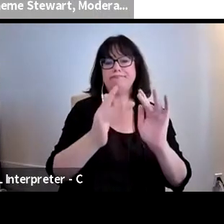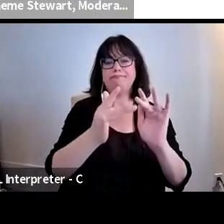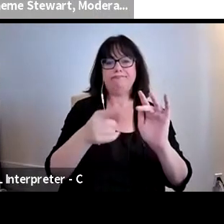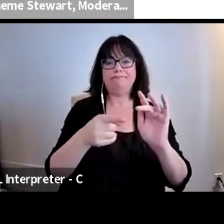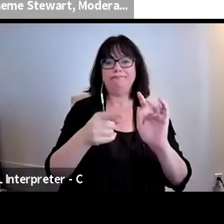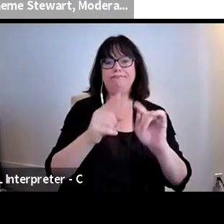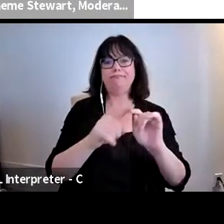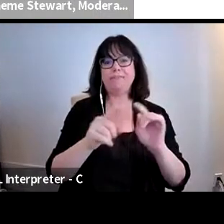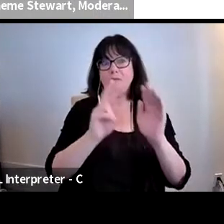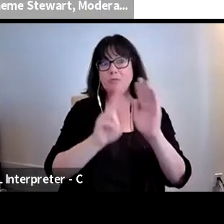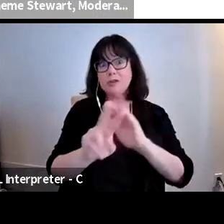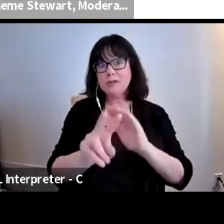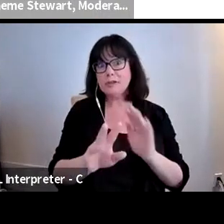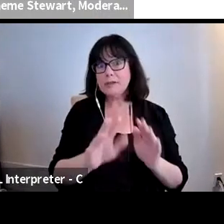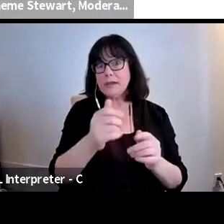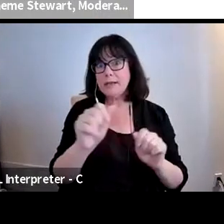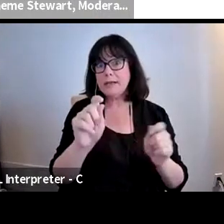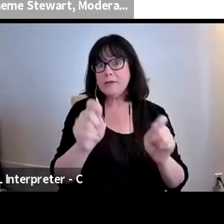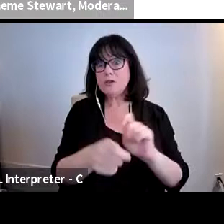see.